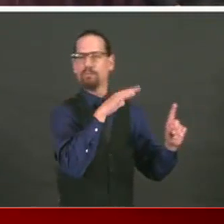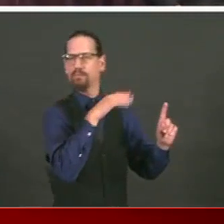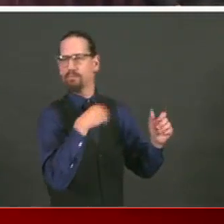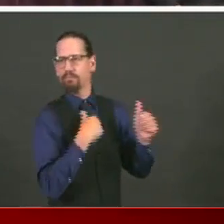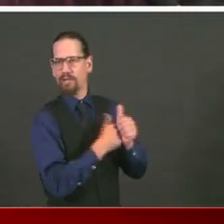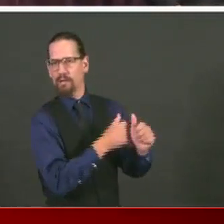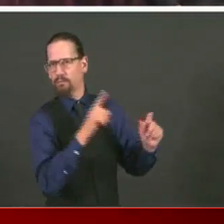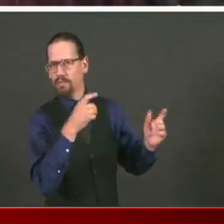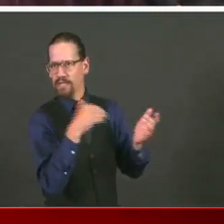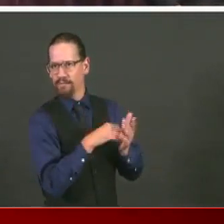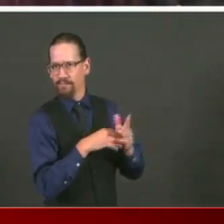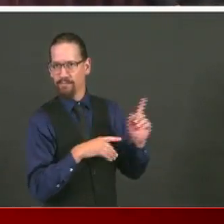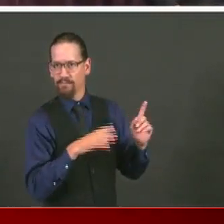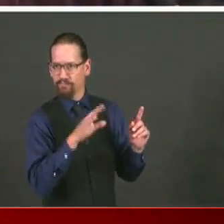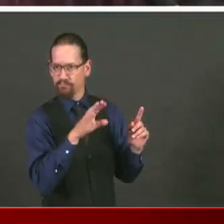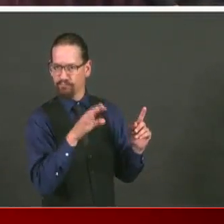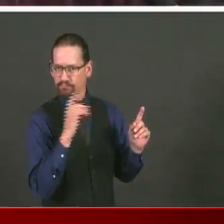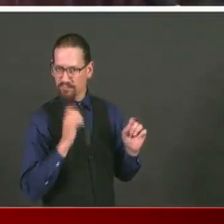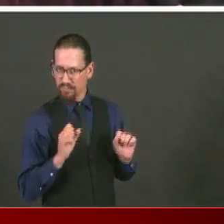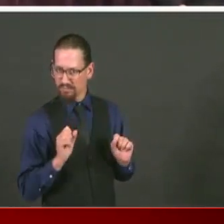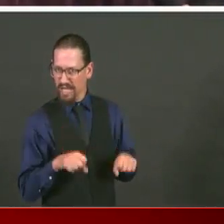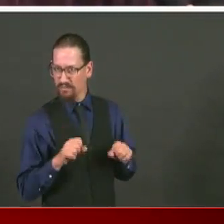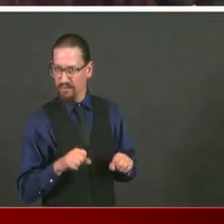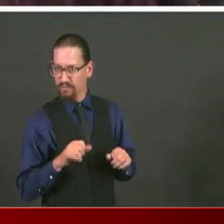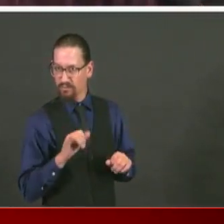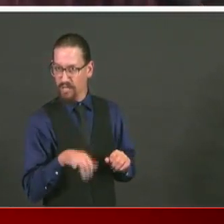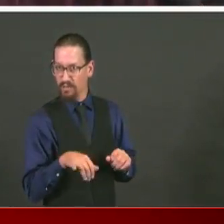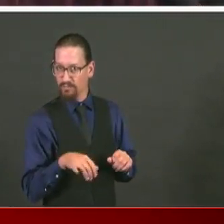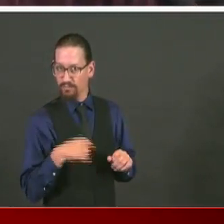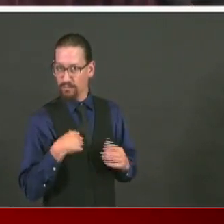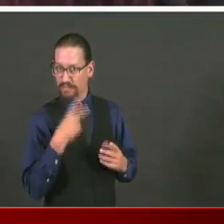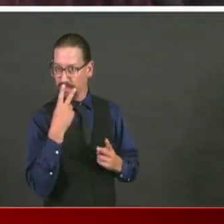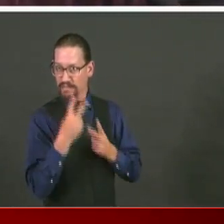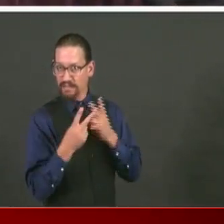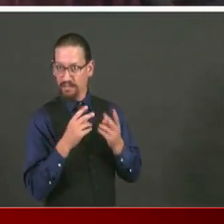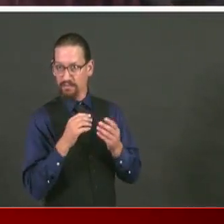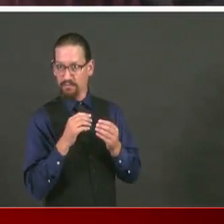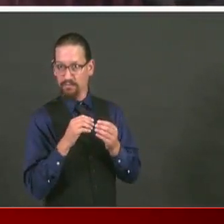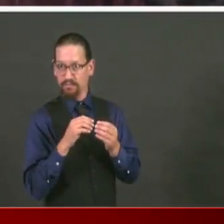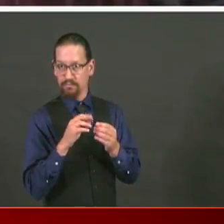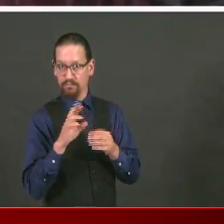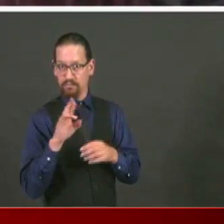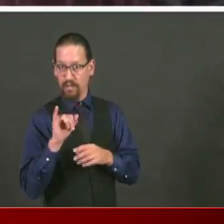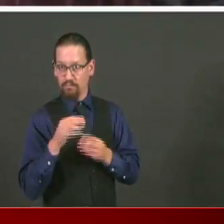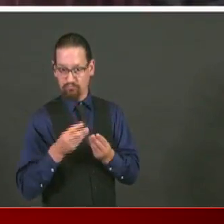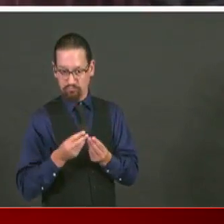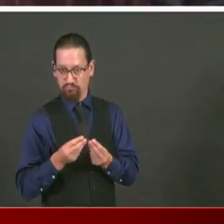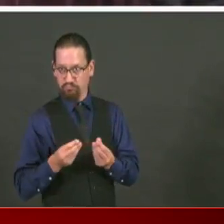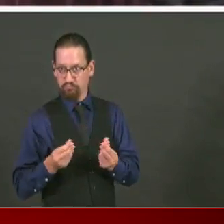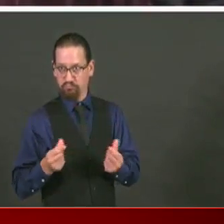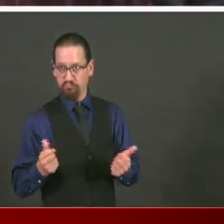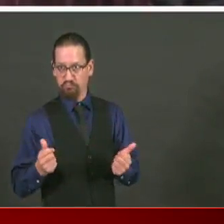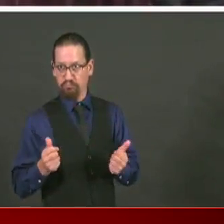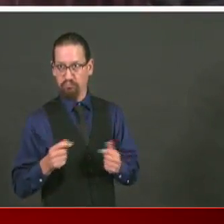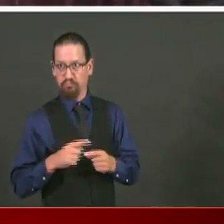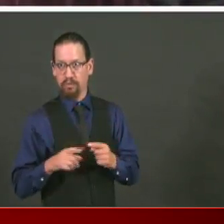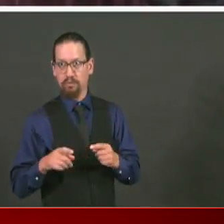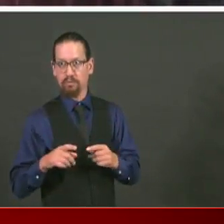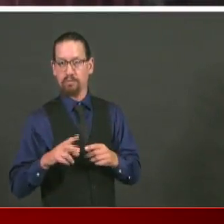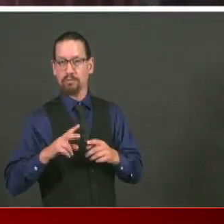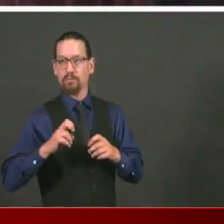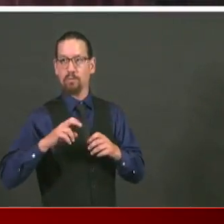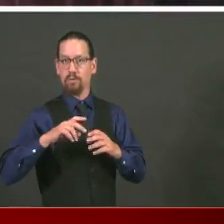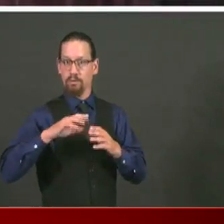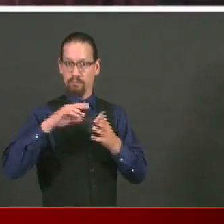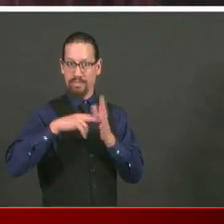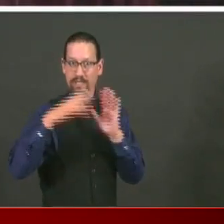is it possible that we've seen it disappear here in Rhode Island to some extent? We're beginning a second wave. Is there